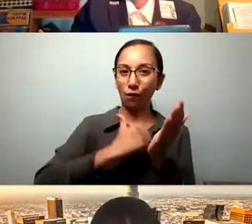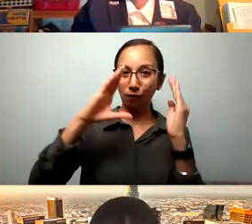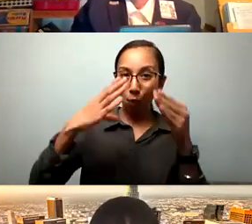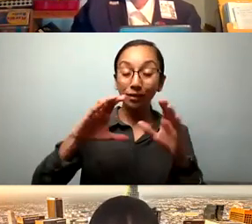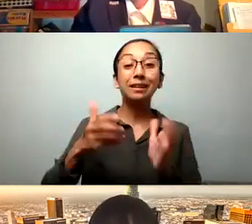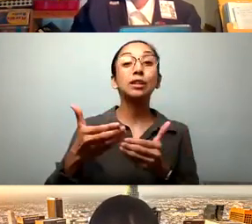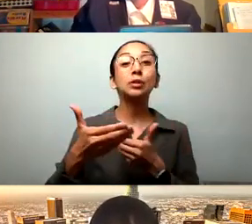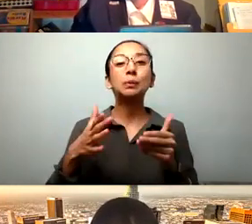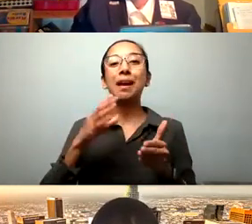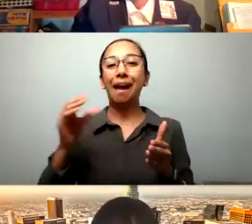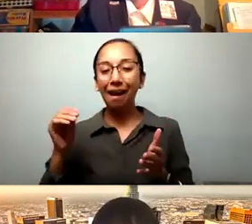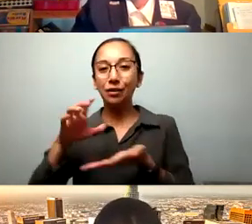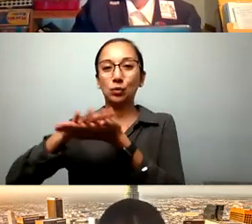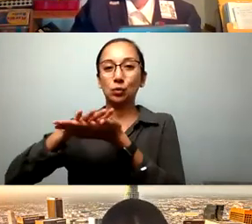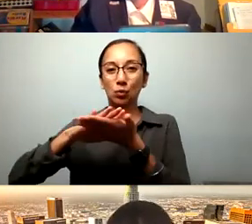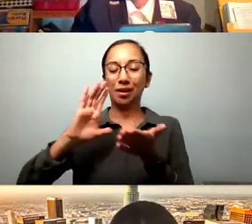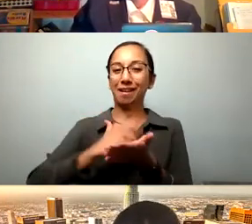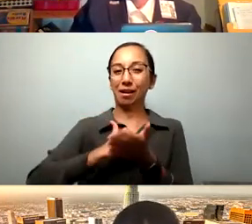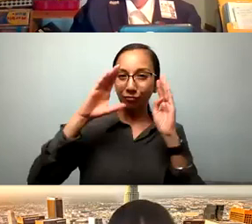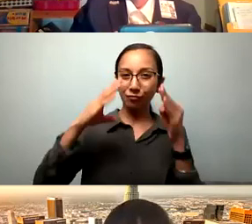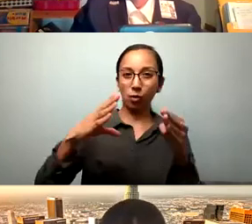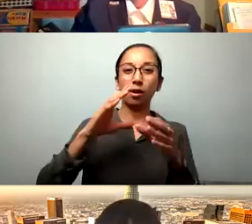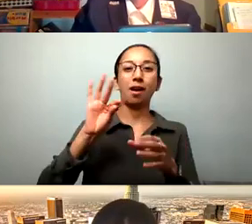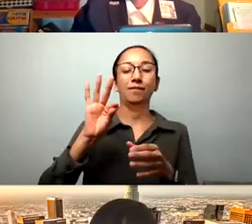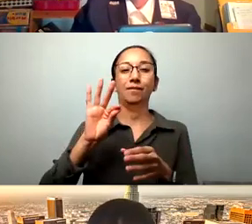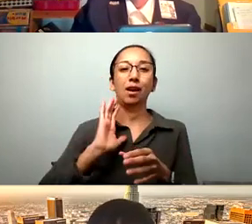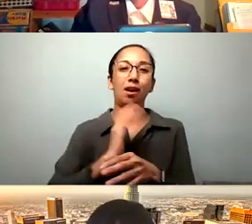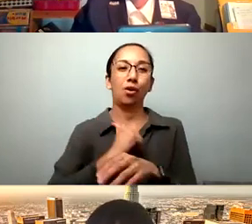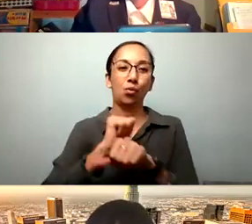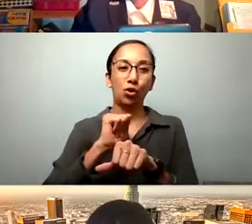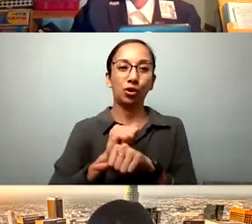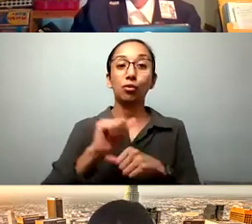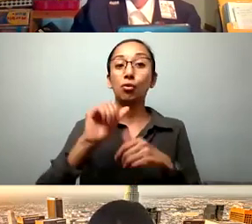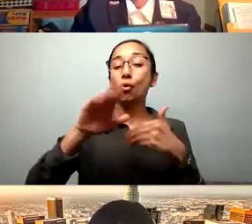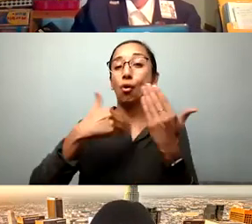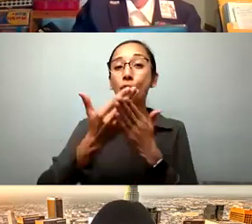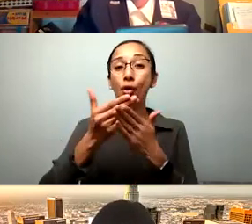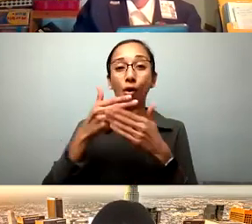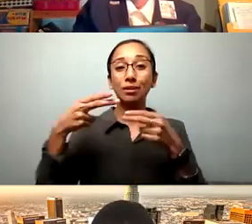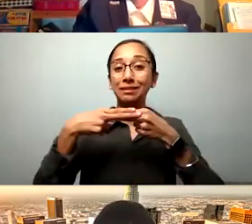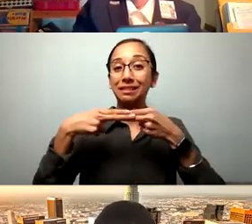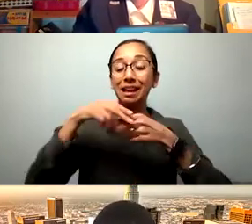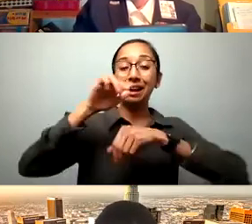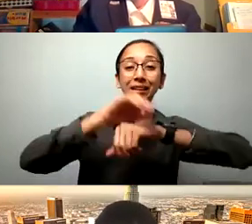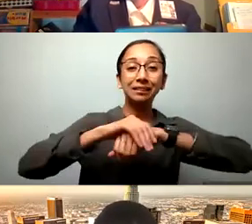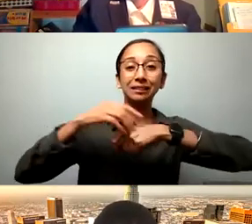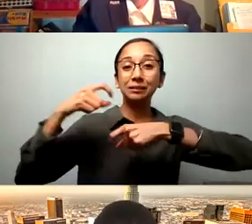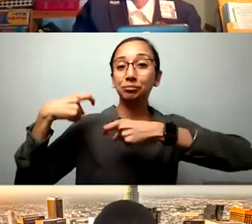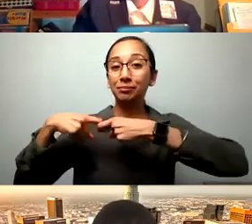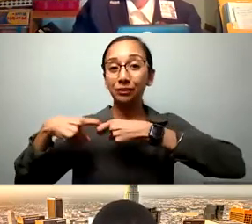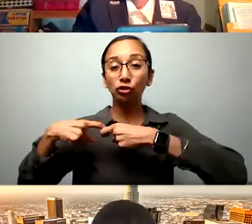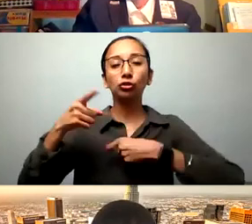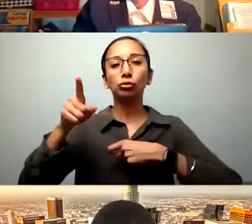of all of our work. So all of our slides tonight will be in English and Spanish. So you can find the language that